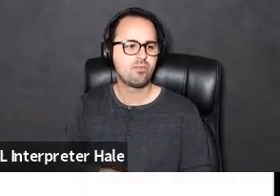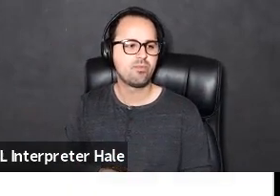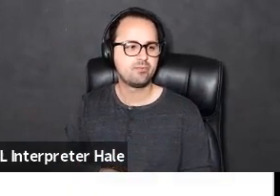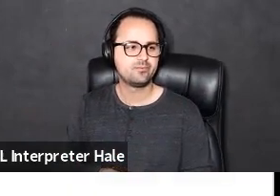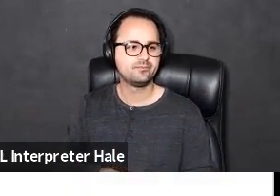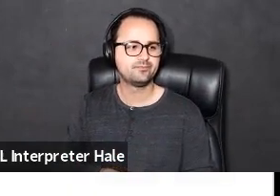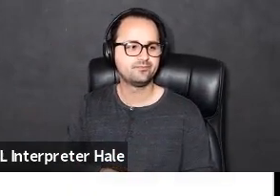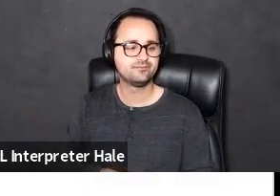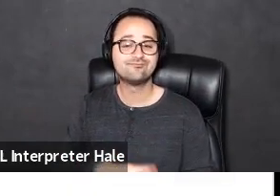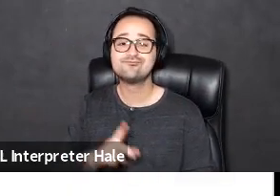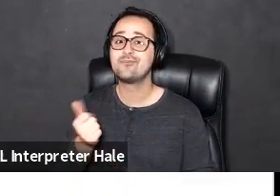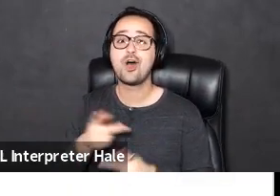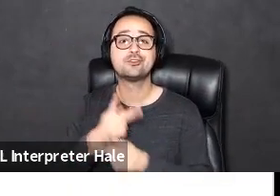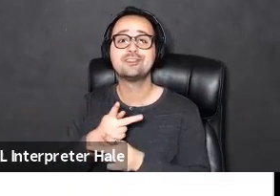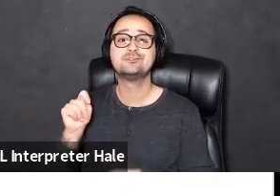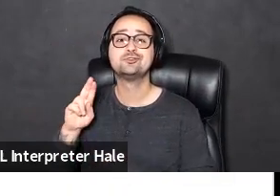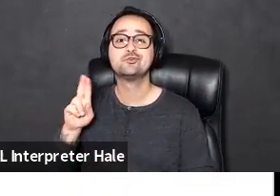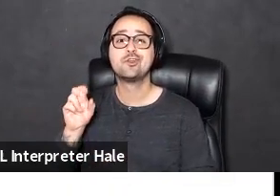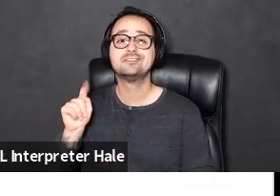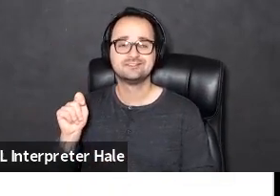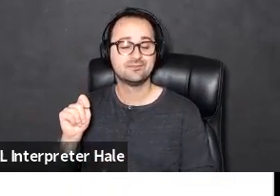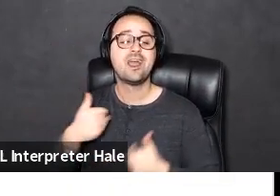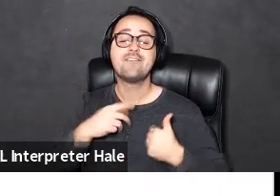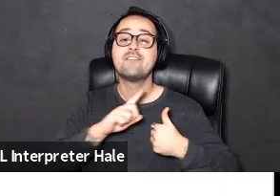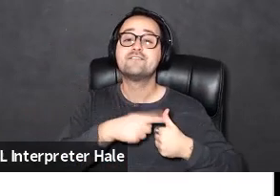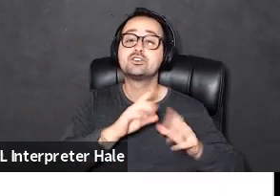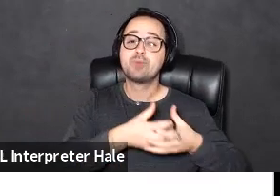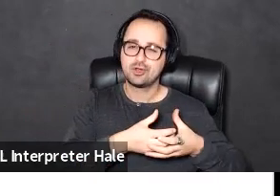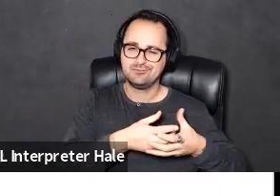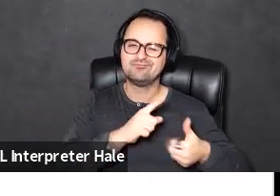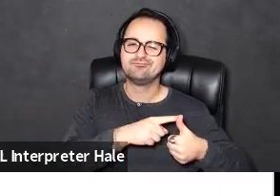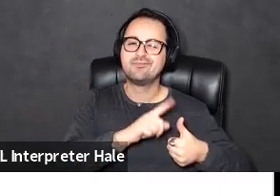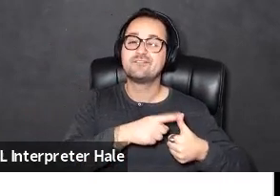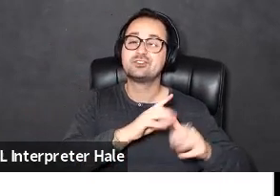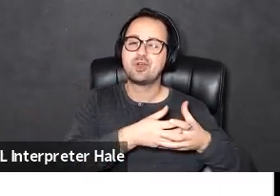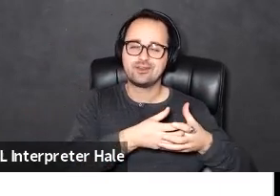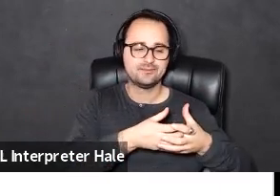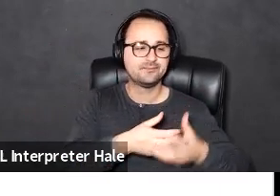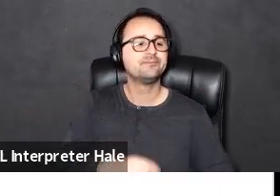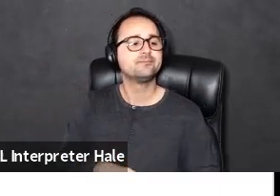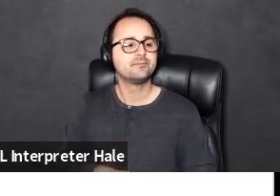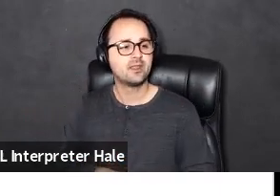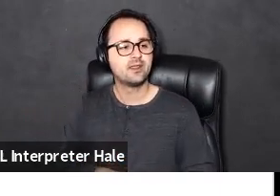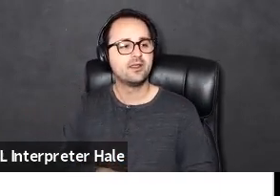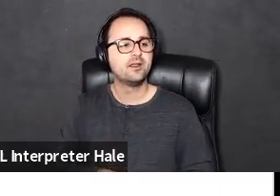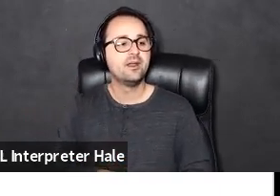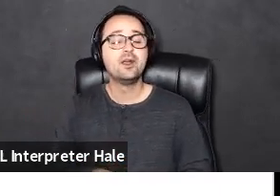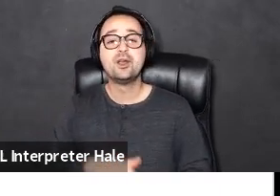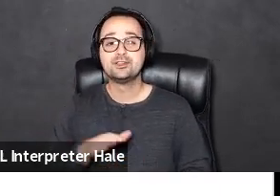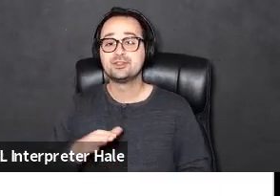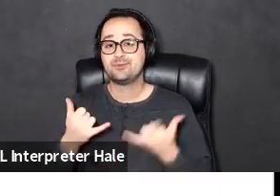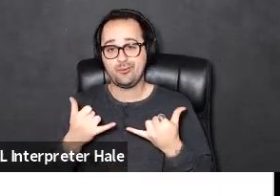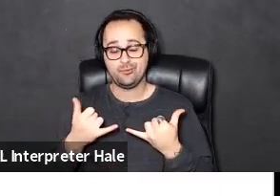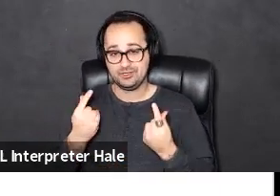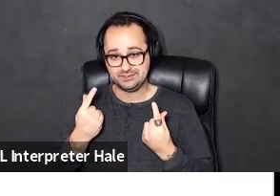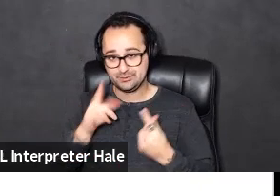So what about the other trust, the first party trust? Like I said, the first party trust, now this is your child,